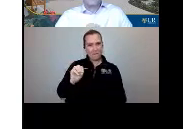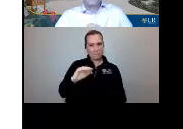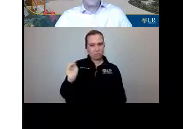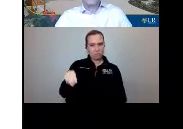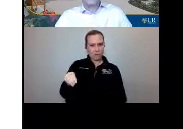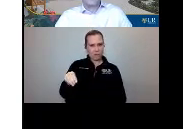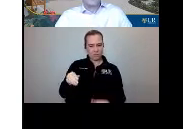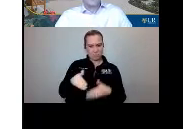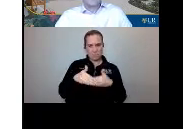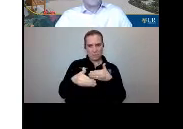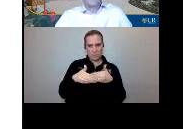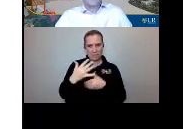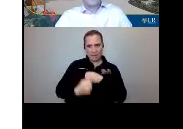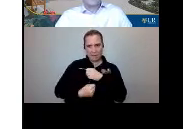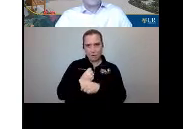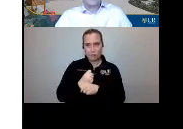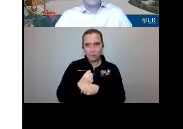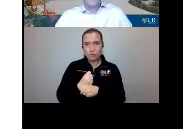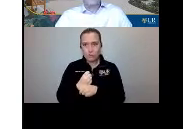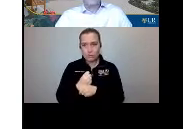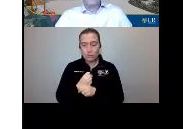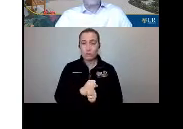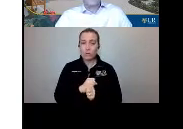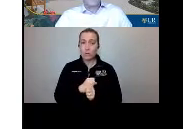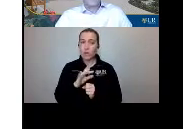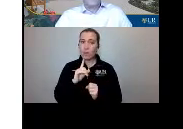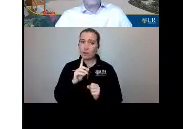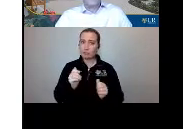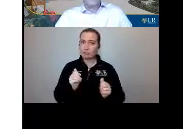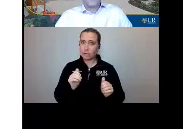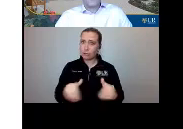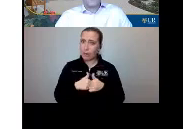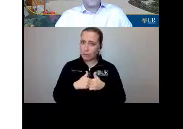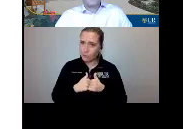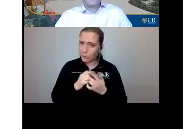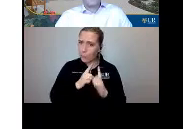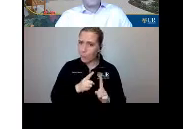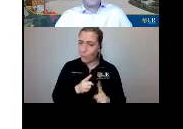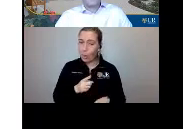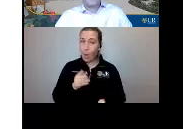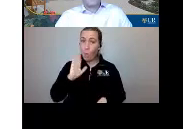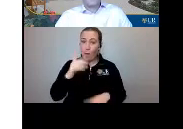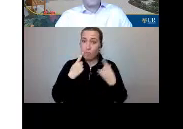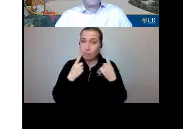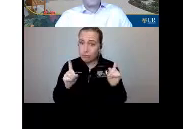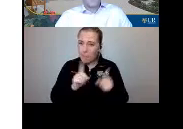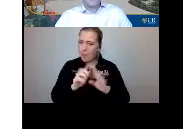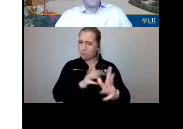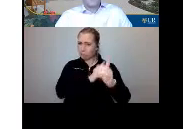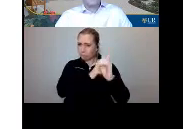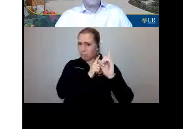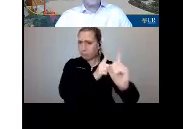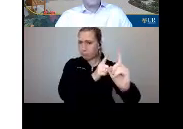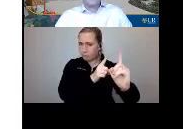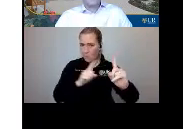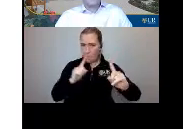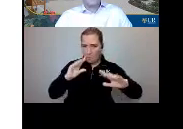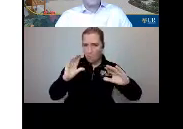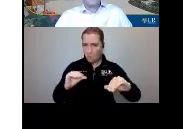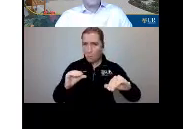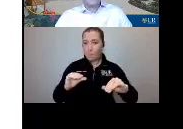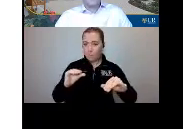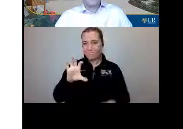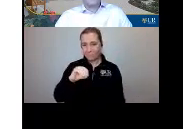and that's a very challenging goal. I'm not sure if we'll reach it, but I think we'll get very close to that if we don't reach